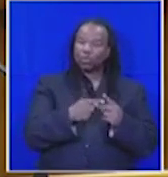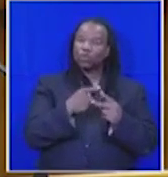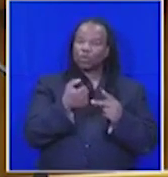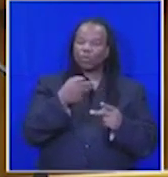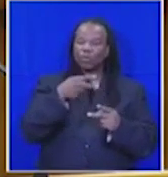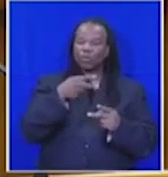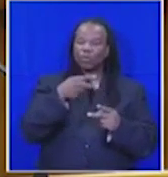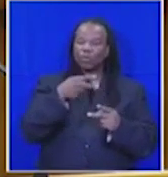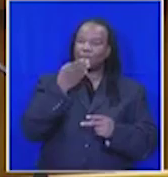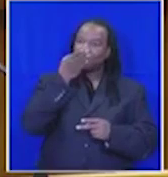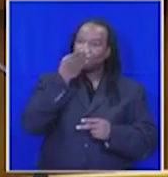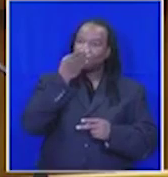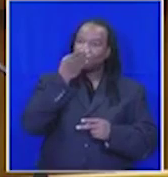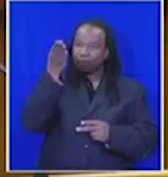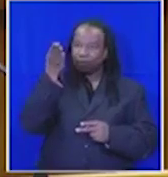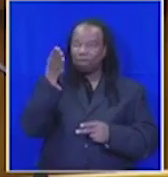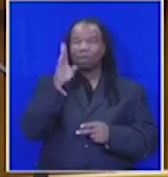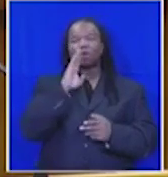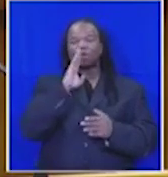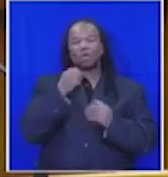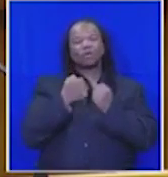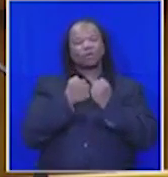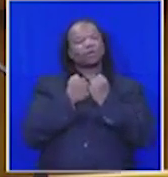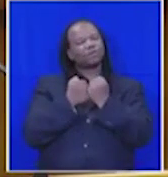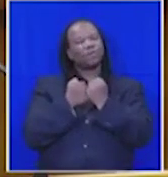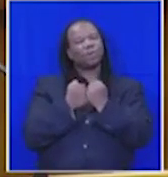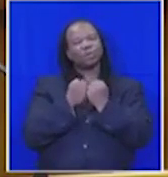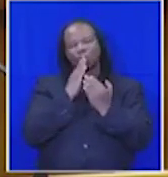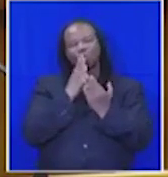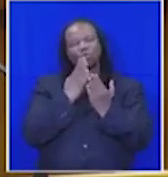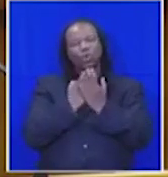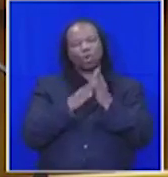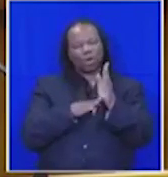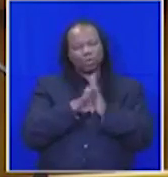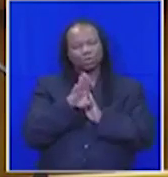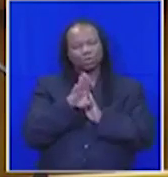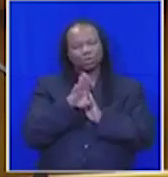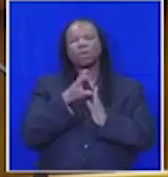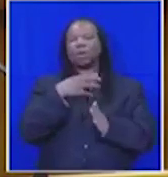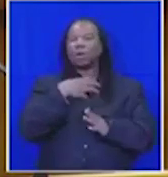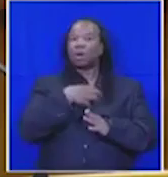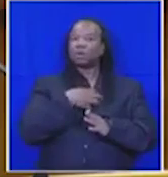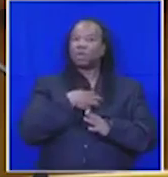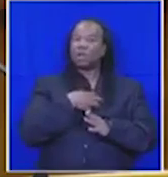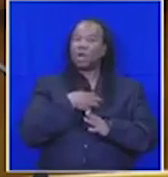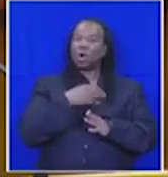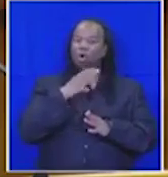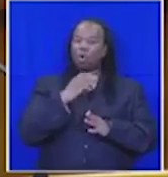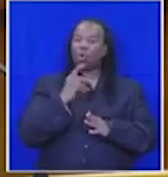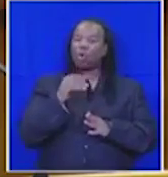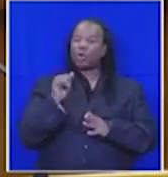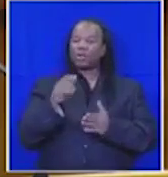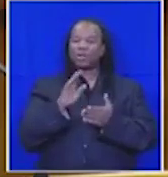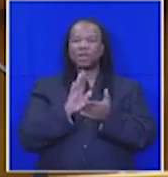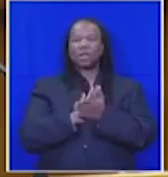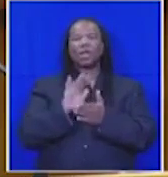invaluable support in ensuring that this project is launched successfully. Councillor Olin and Councillor Afrikaner, can